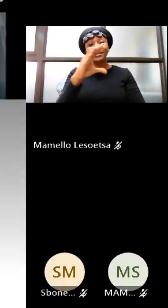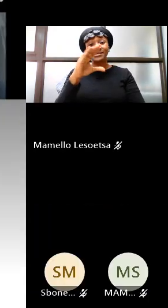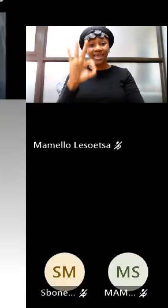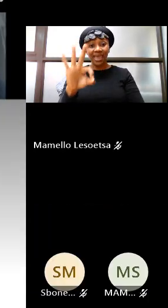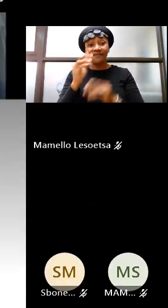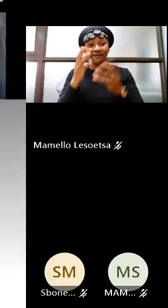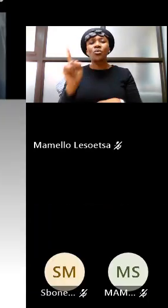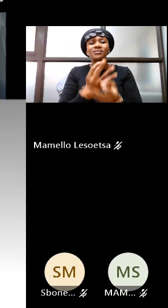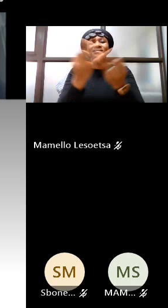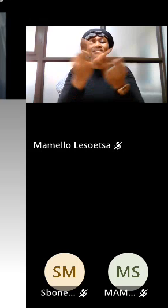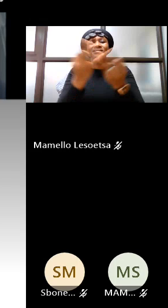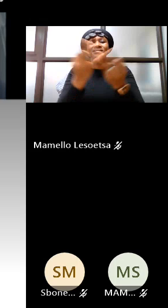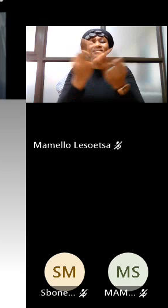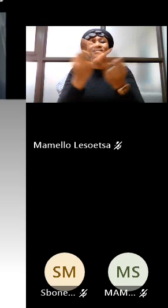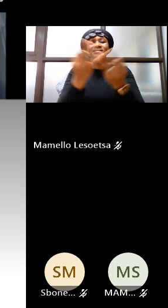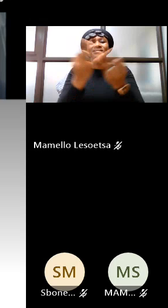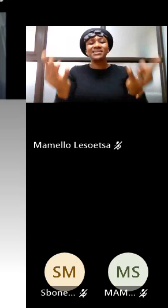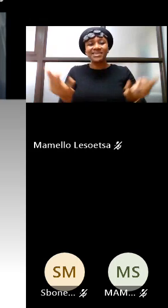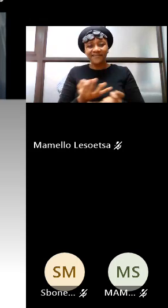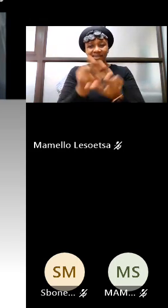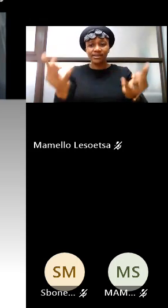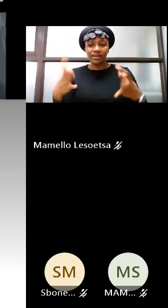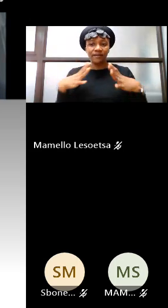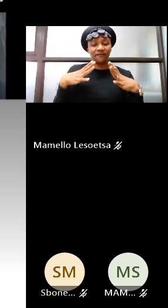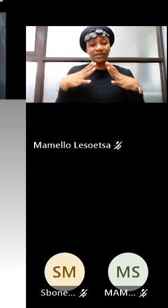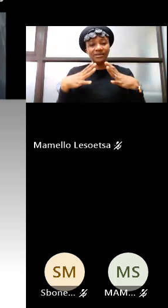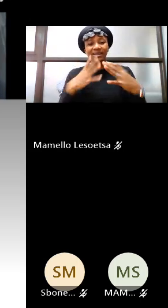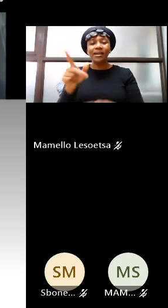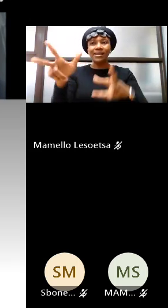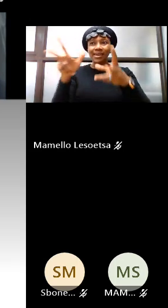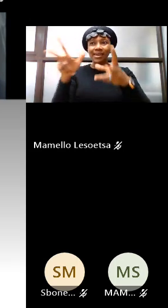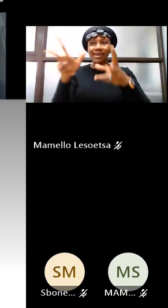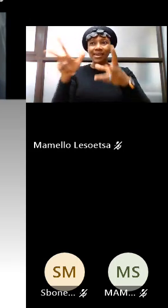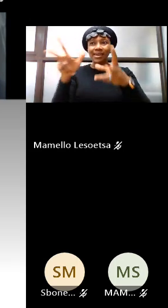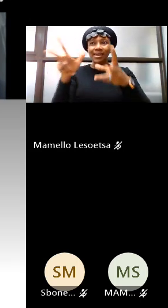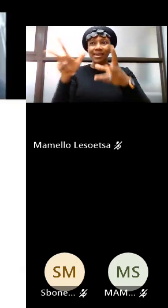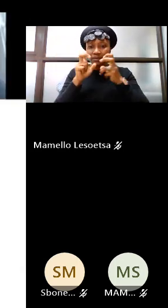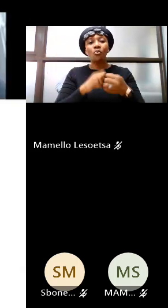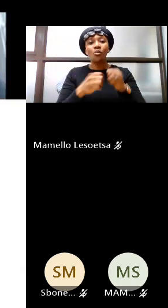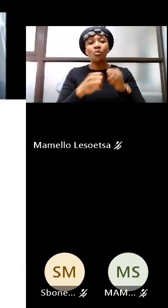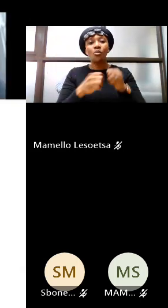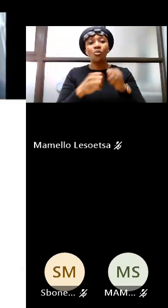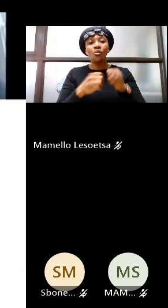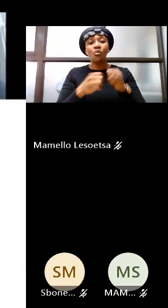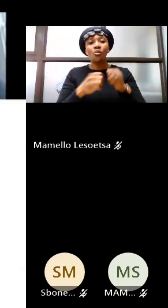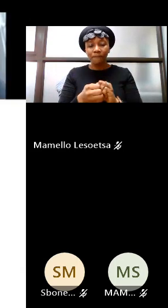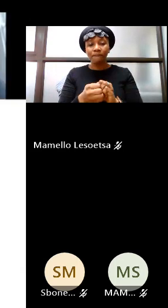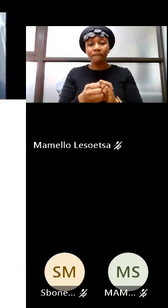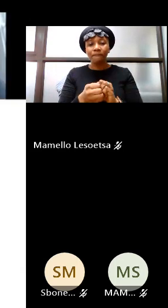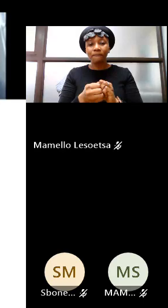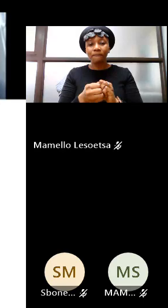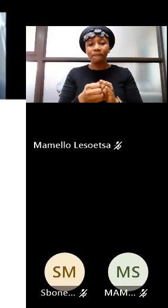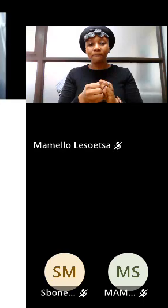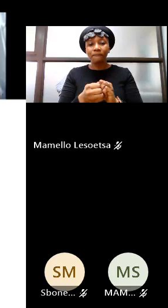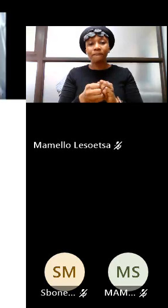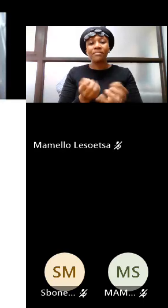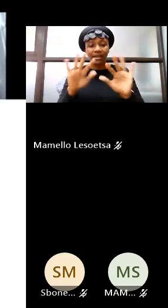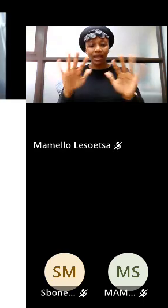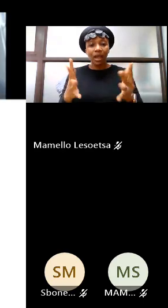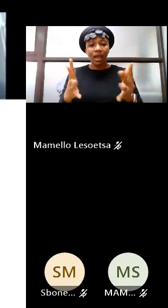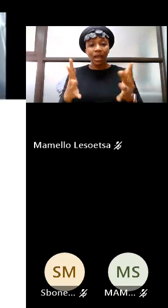disability, but it basically captures the problem of defining it, and it captures actually also